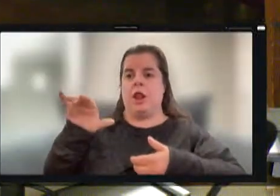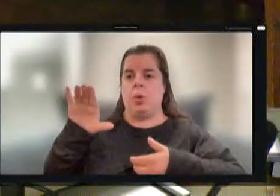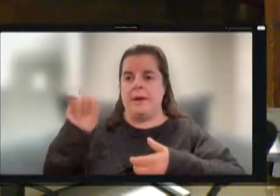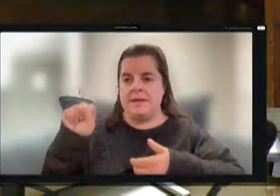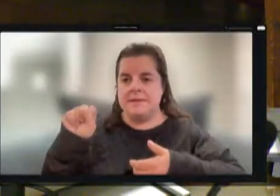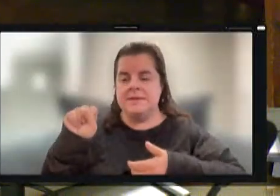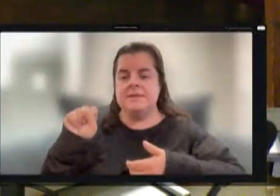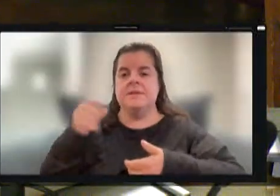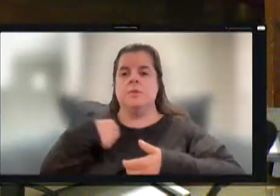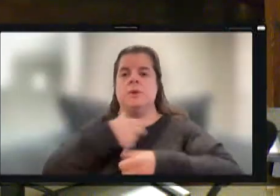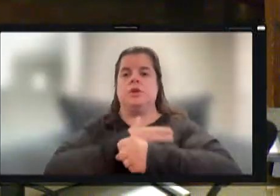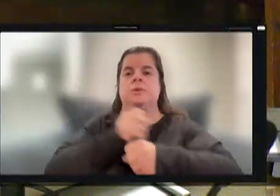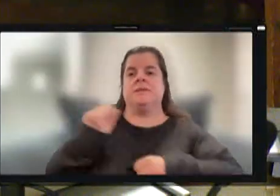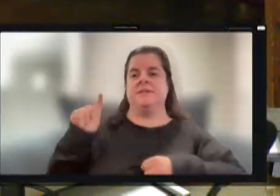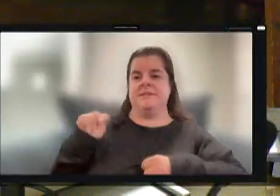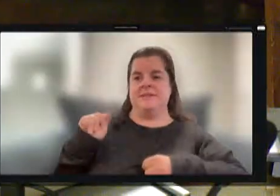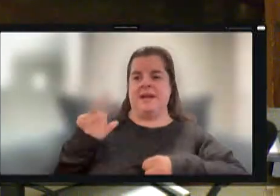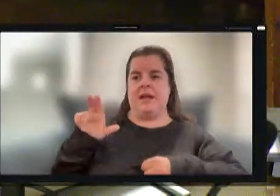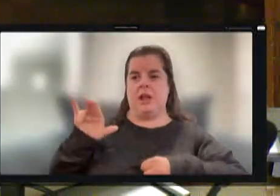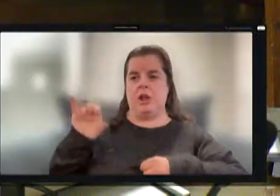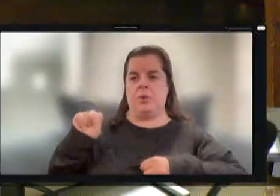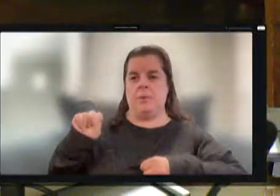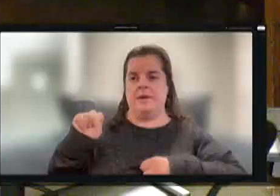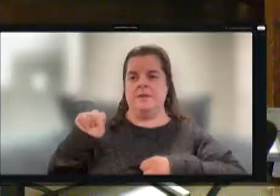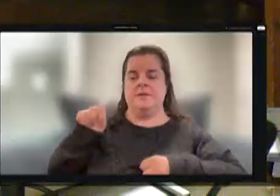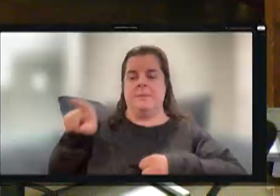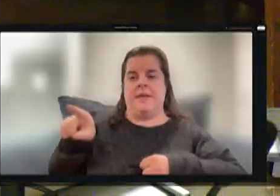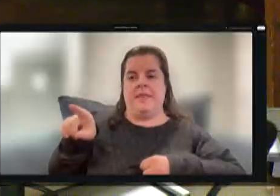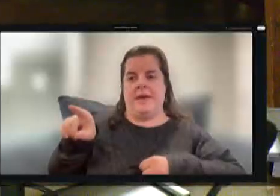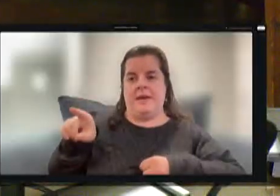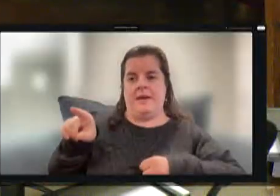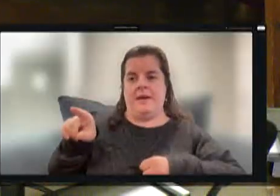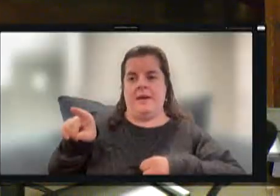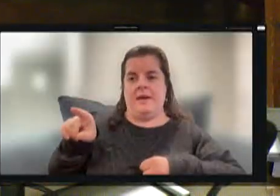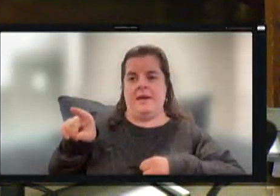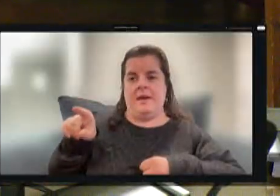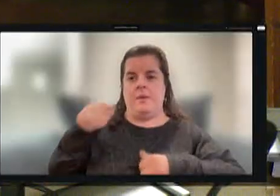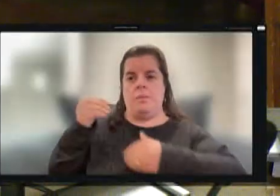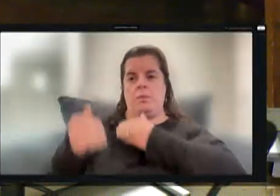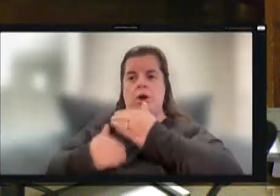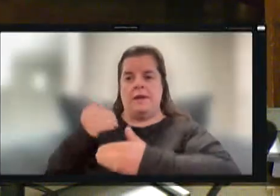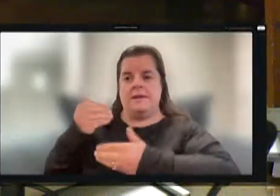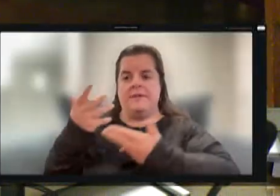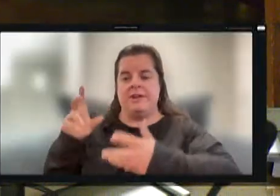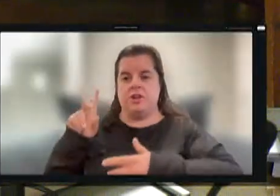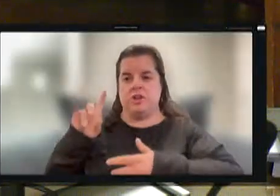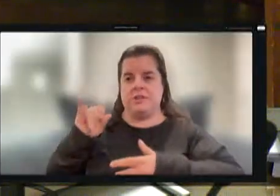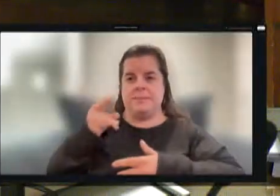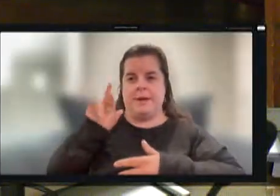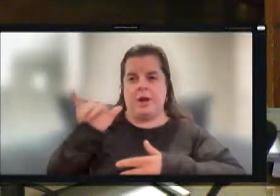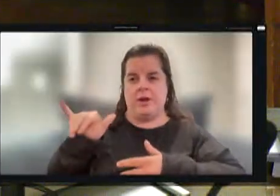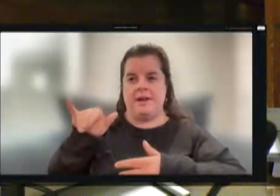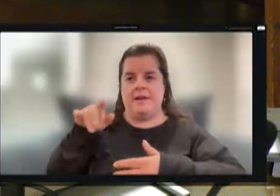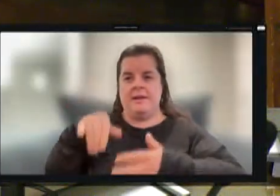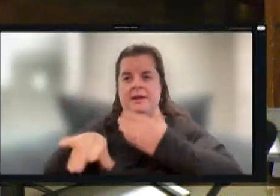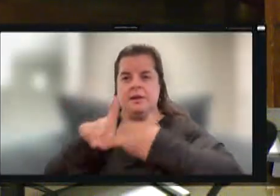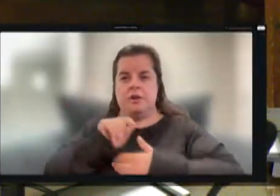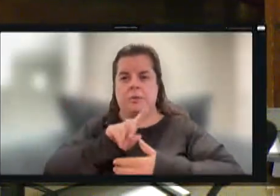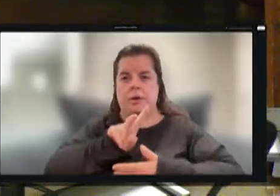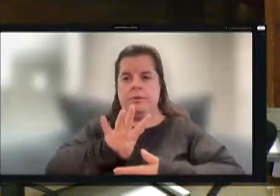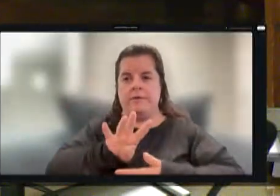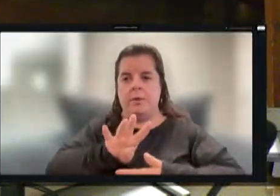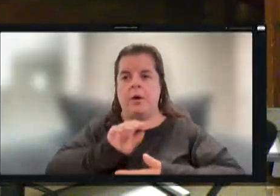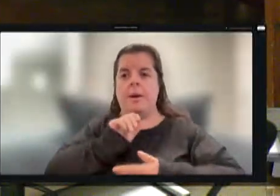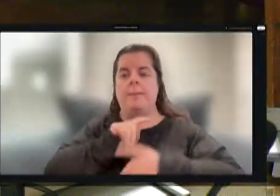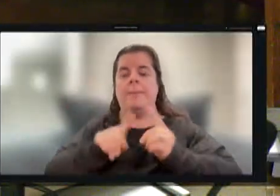use the city of St. Louis as an example in which they were in the process. They had completed a disparity study in 2024. They had not, however,